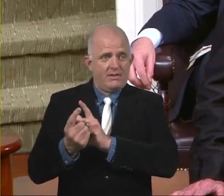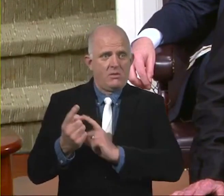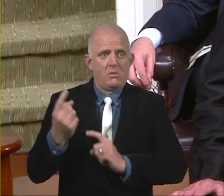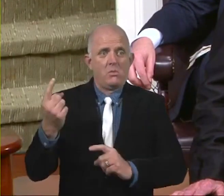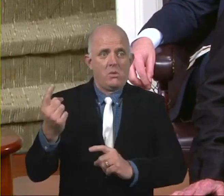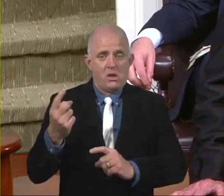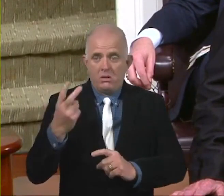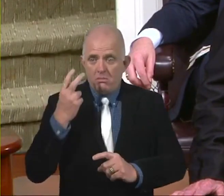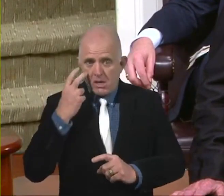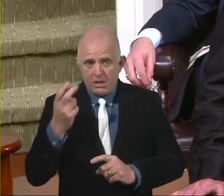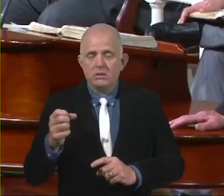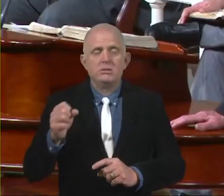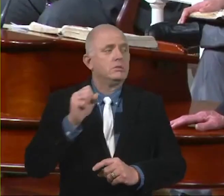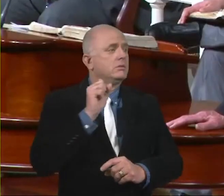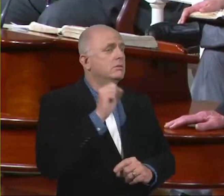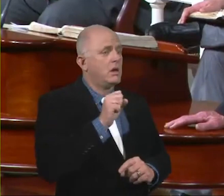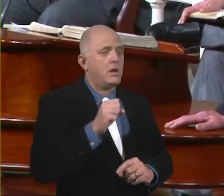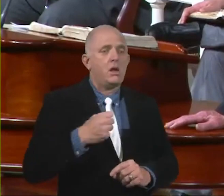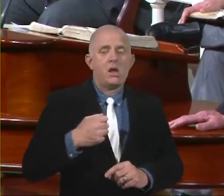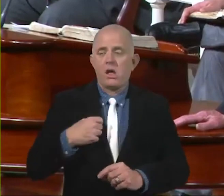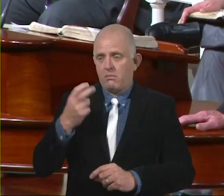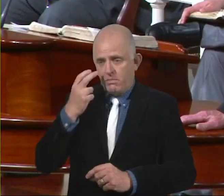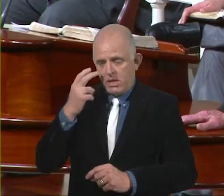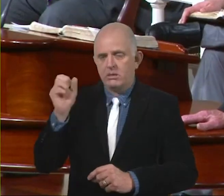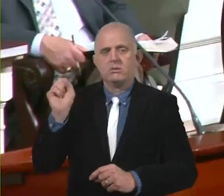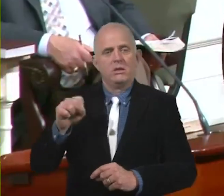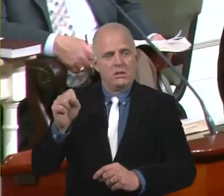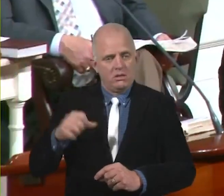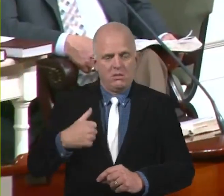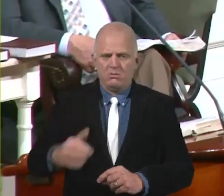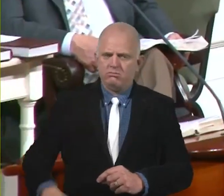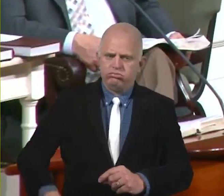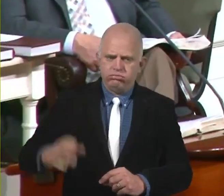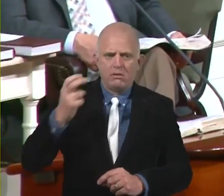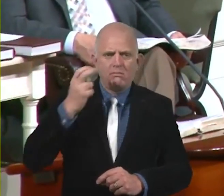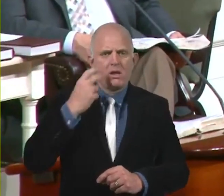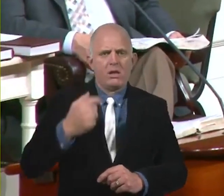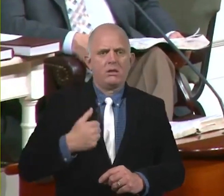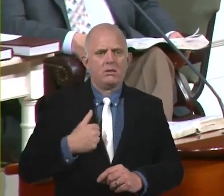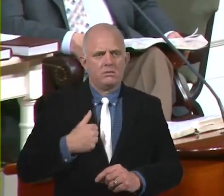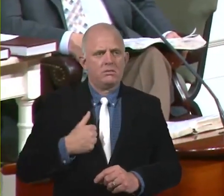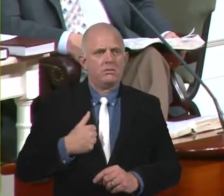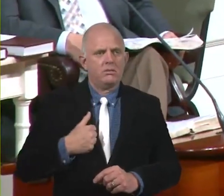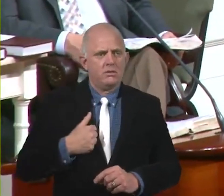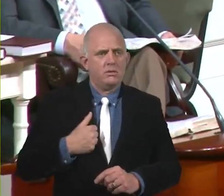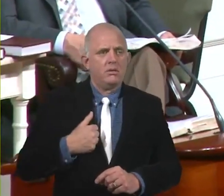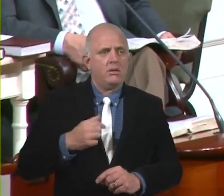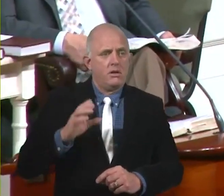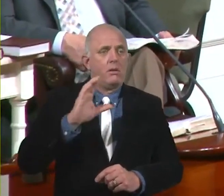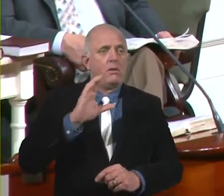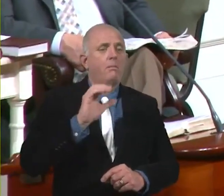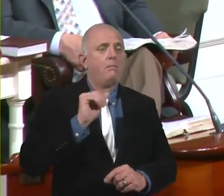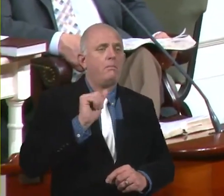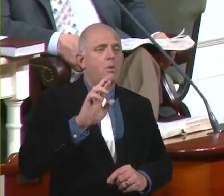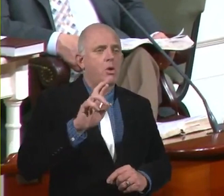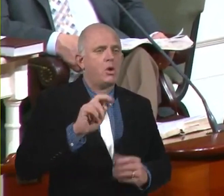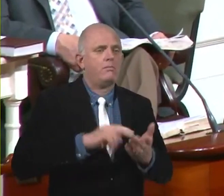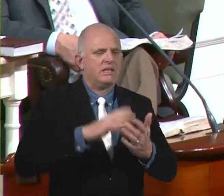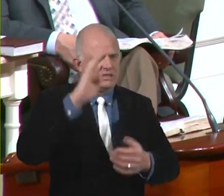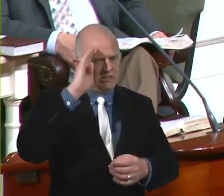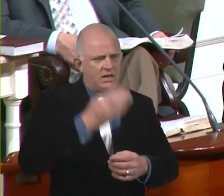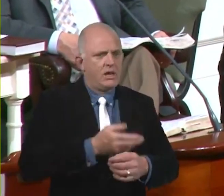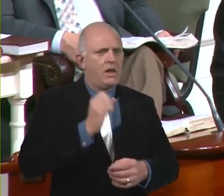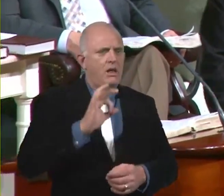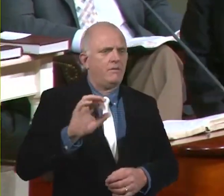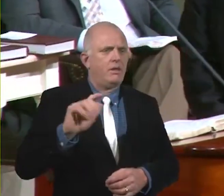you blind? Yes, sir, I was blind all my life. See, Bar means son of, and Timaeus